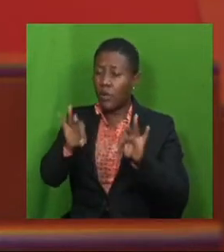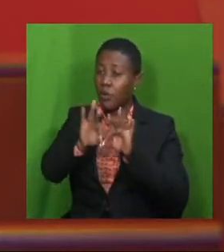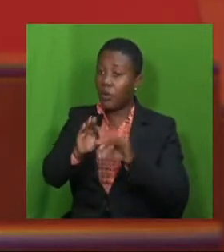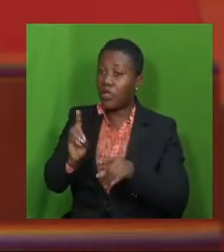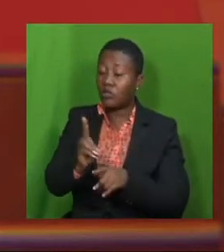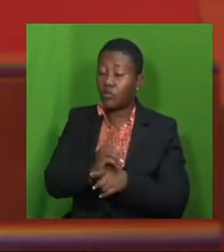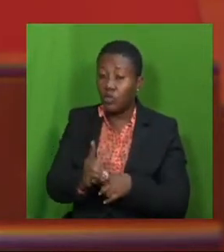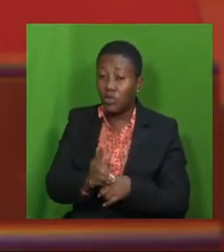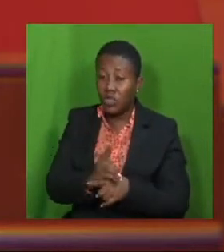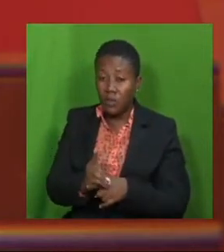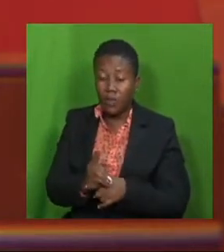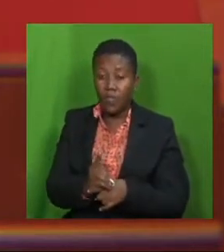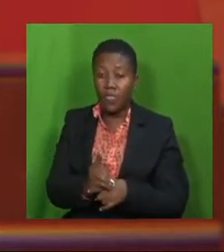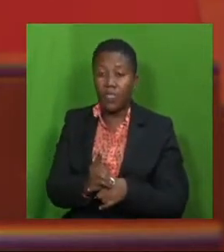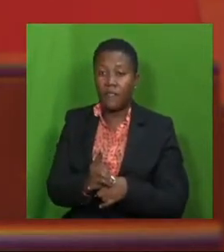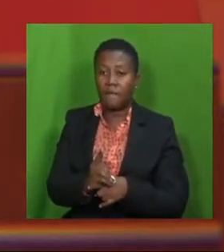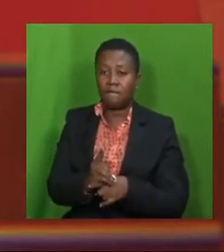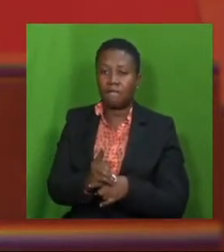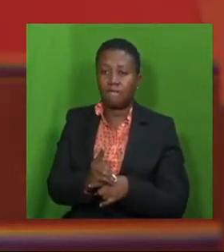to